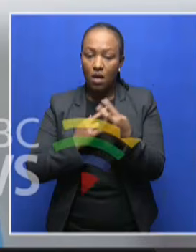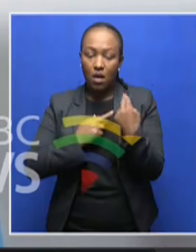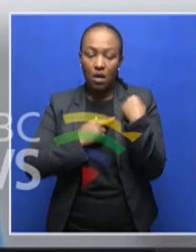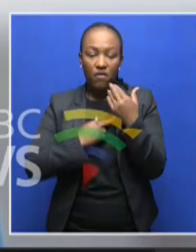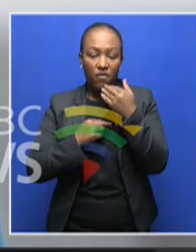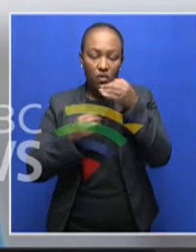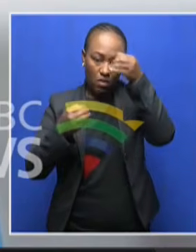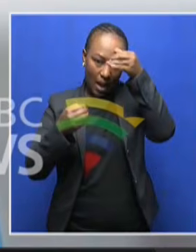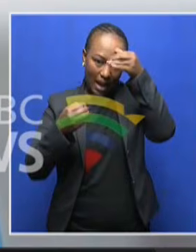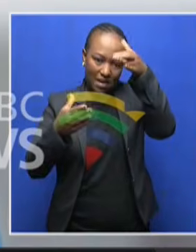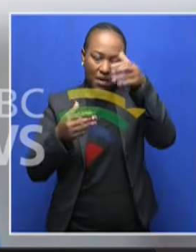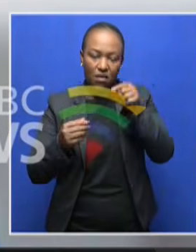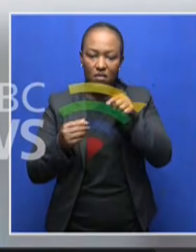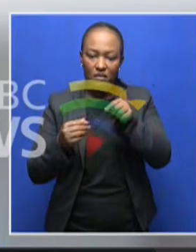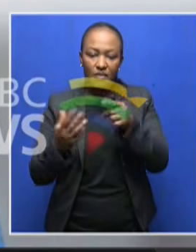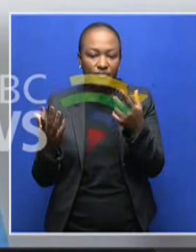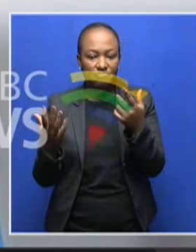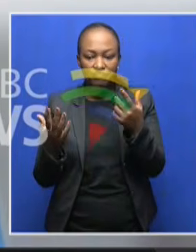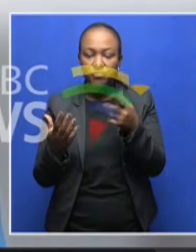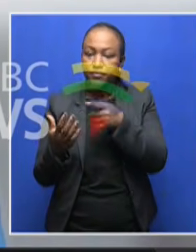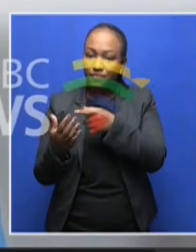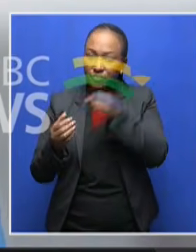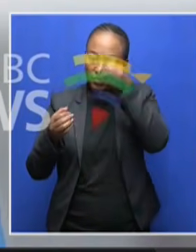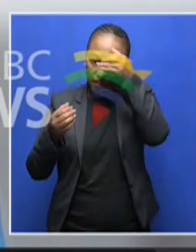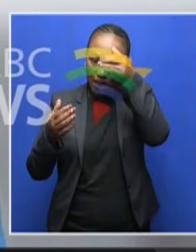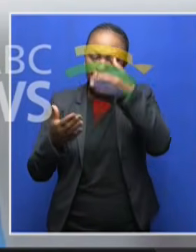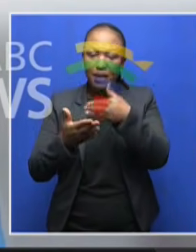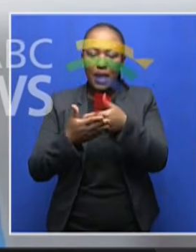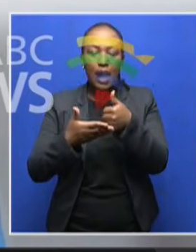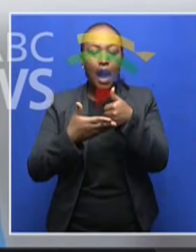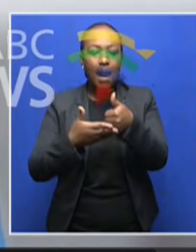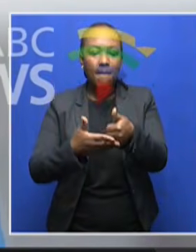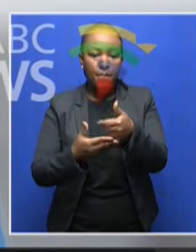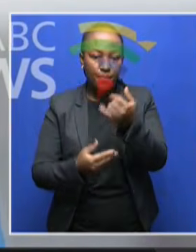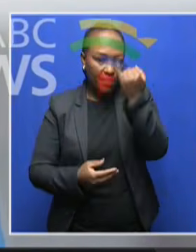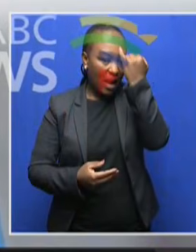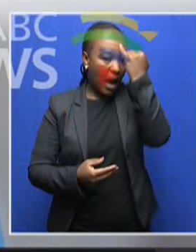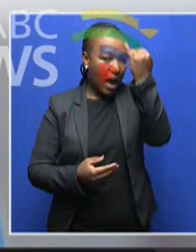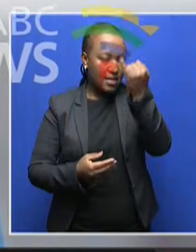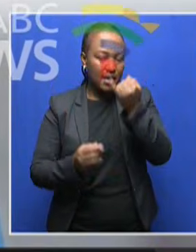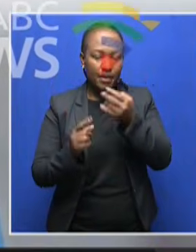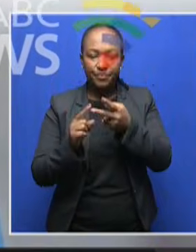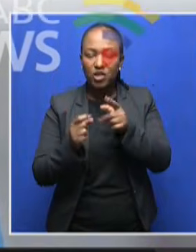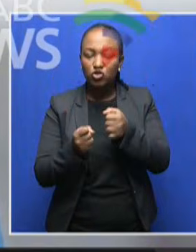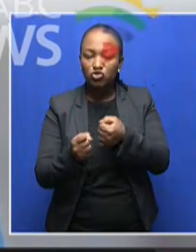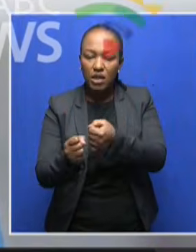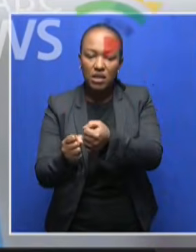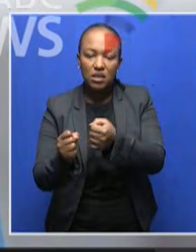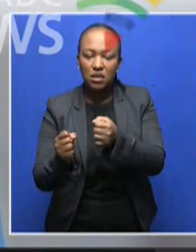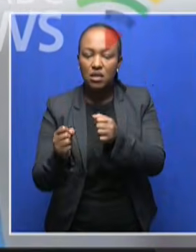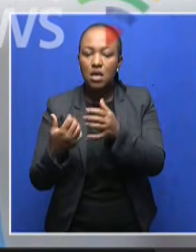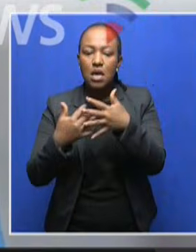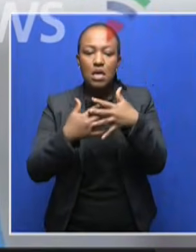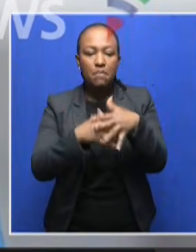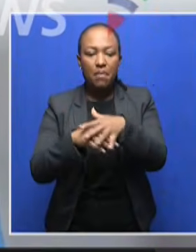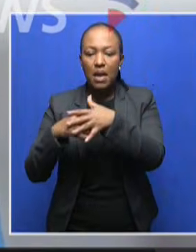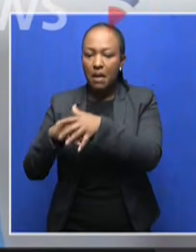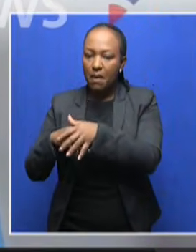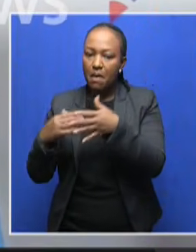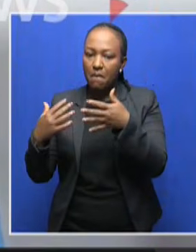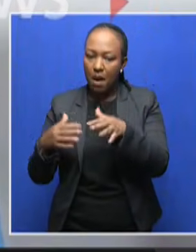academics. Academics can assist in terms of sort of brainstorming different sort of strategies. The implementers here is